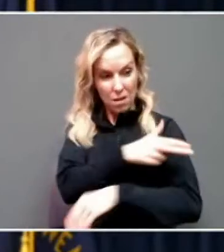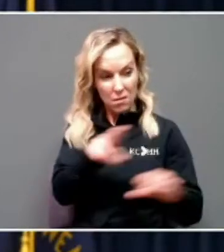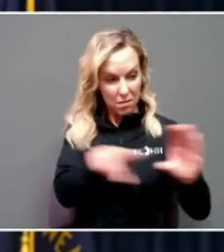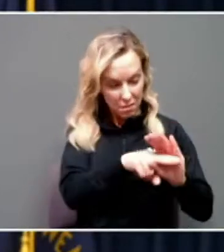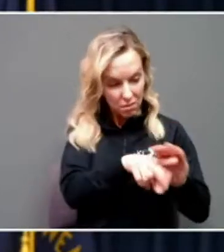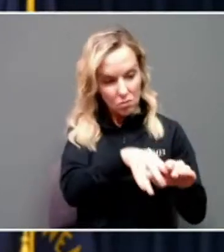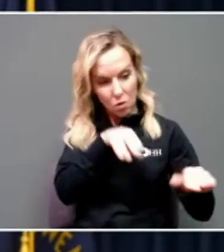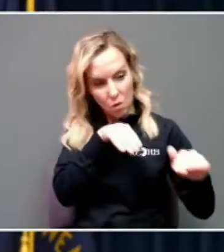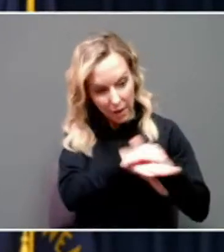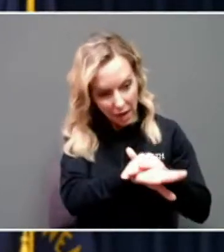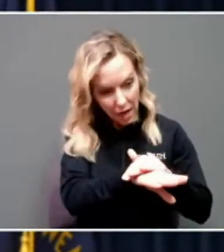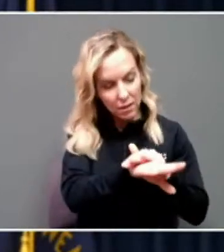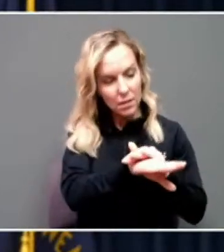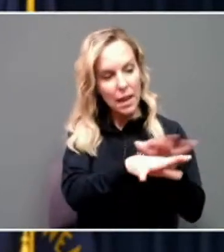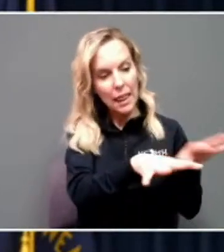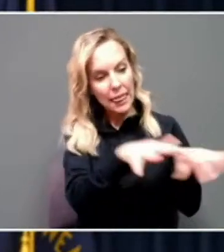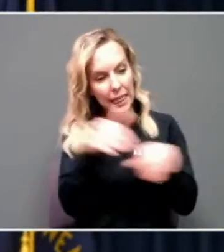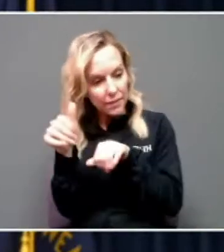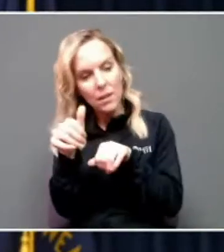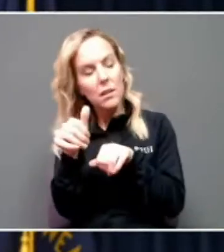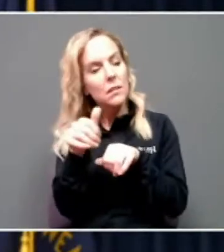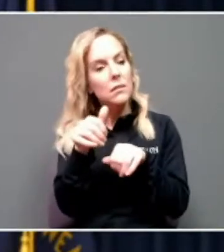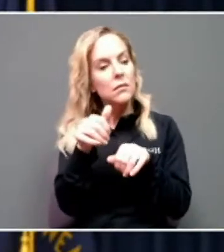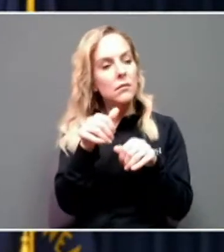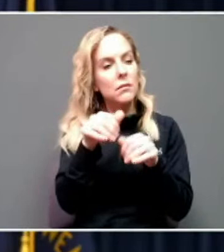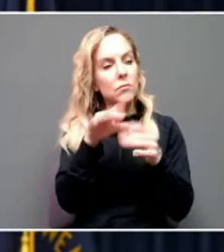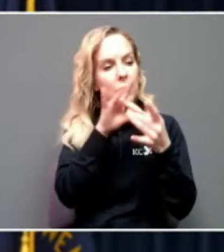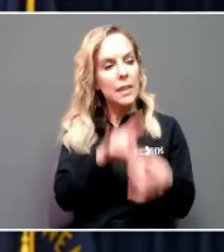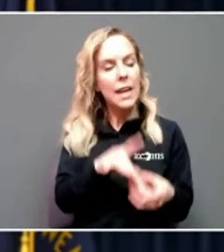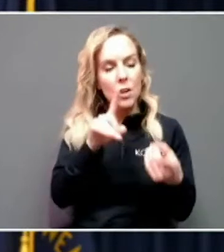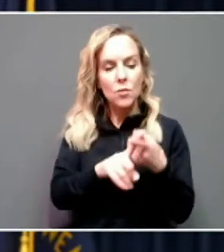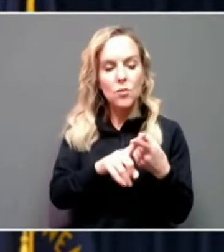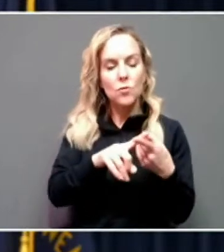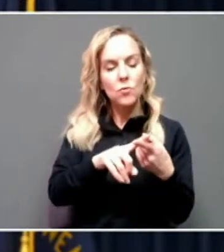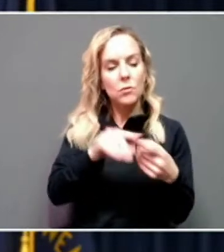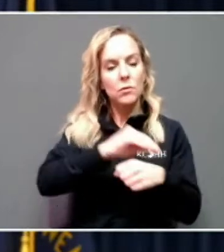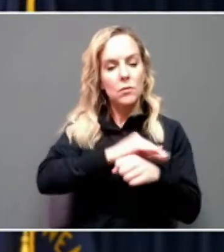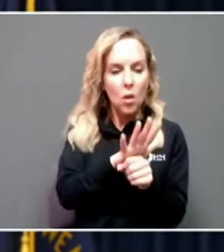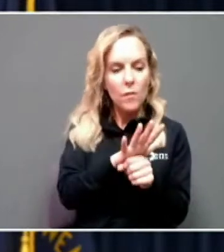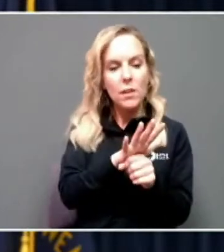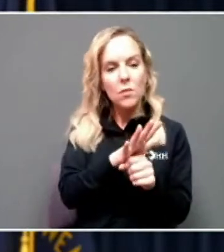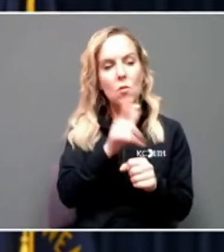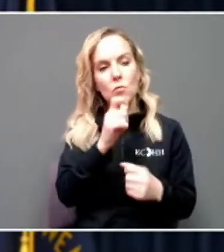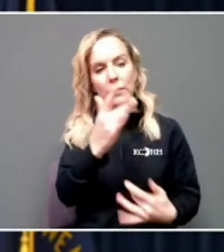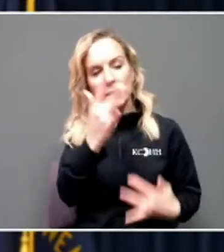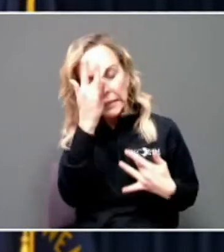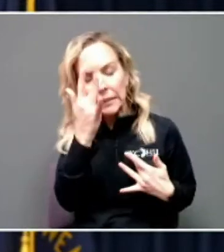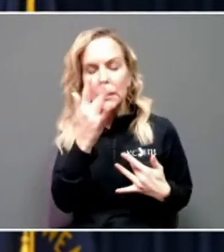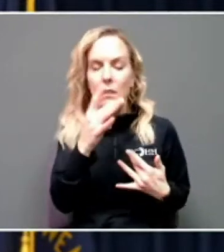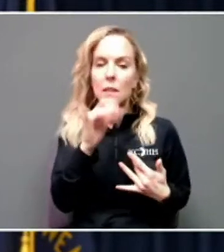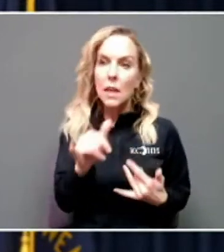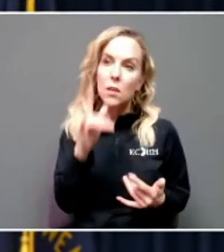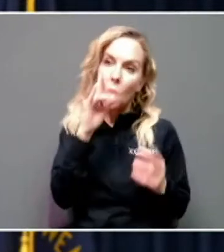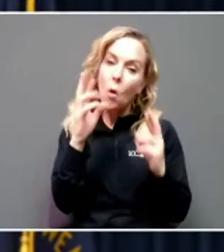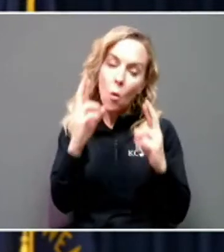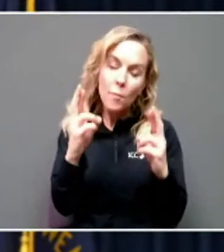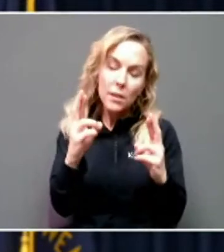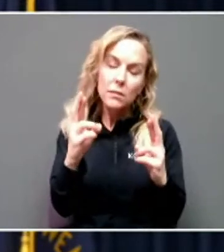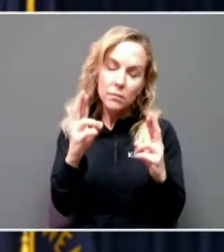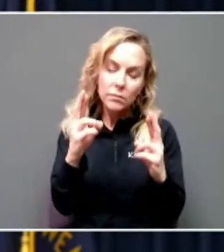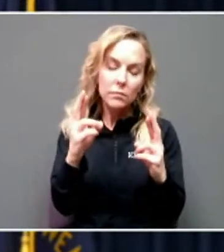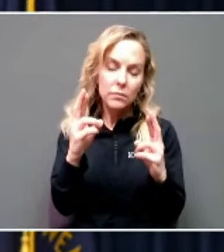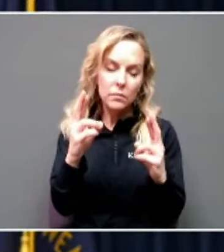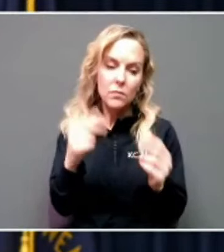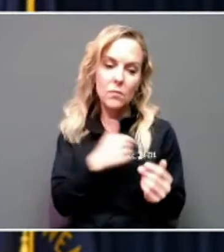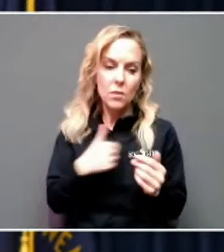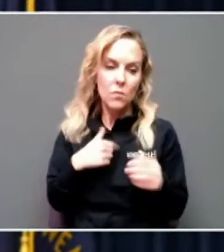people getting out, behind cases and positivity? Certainly that is our hope, and we'll be